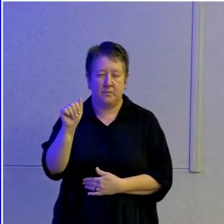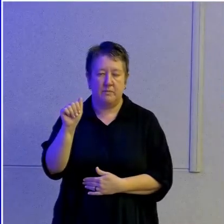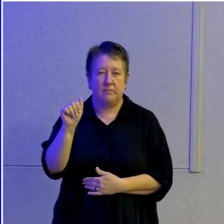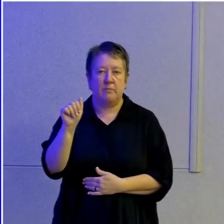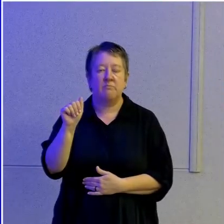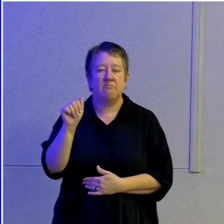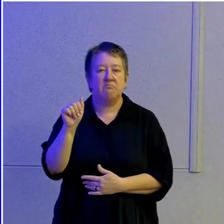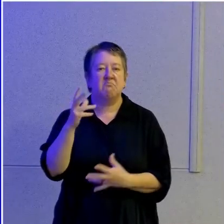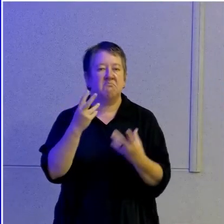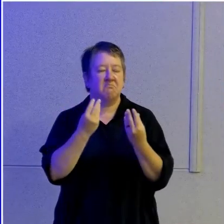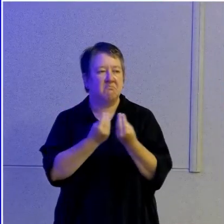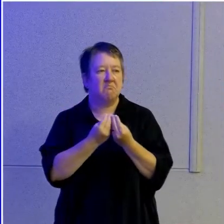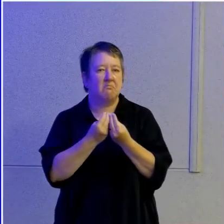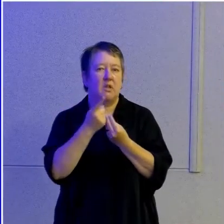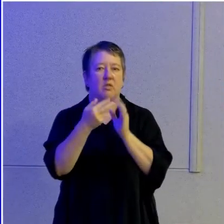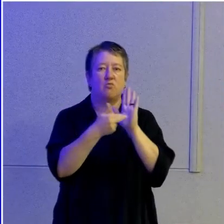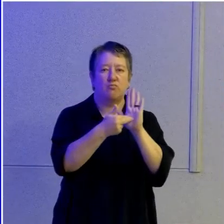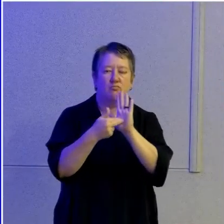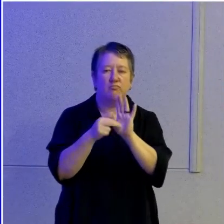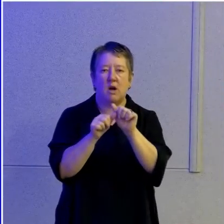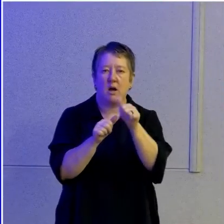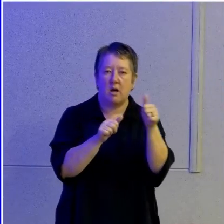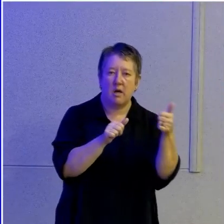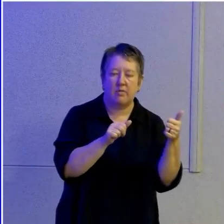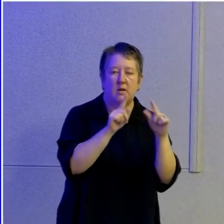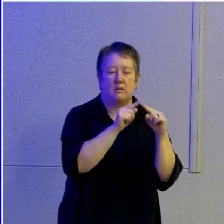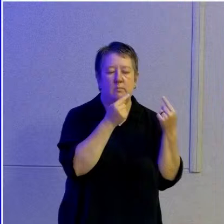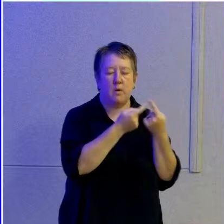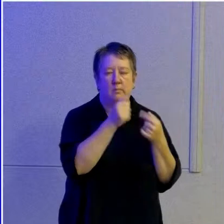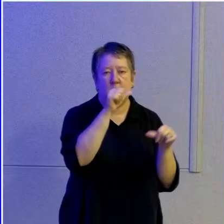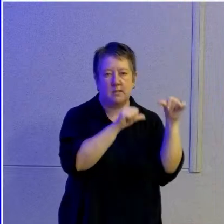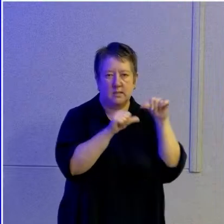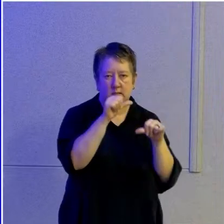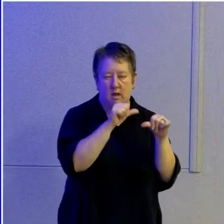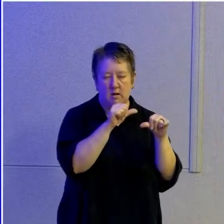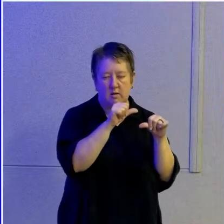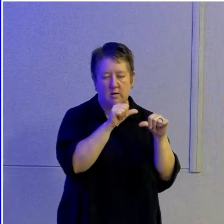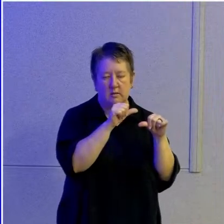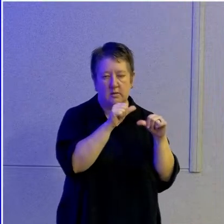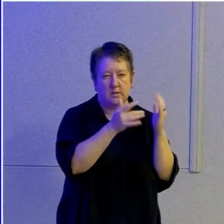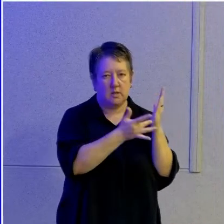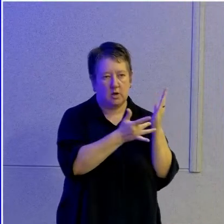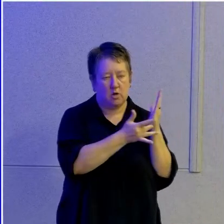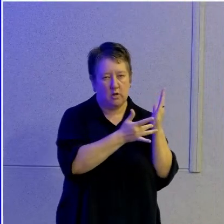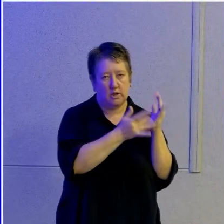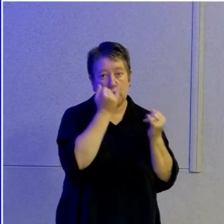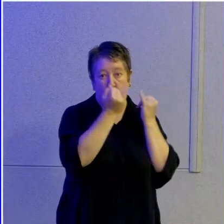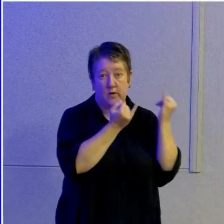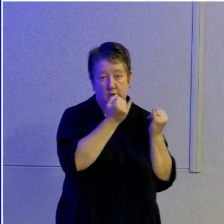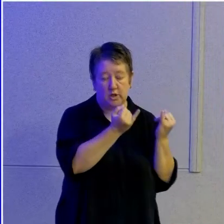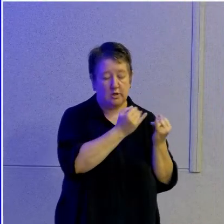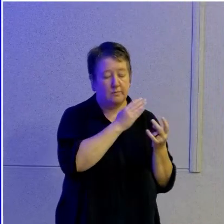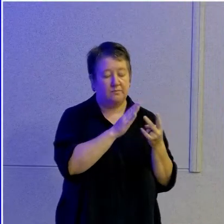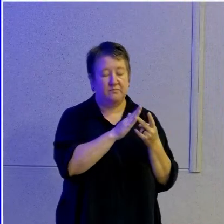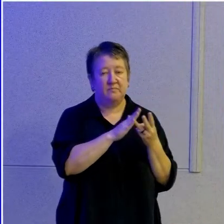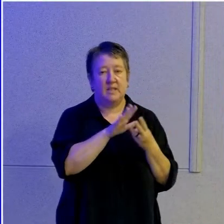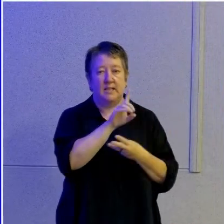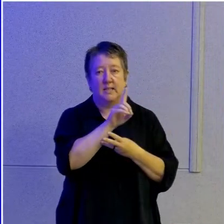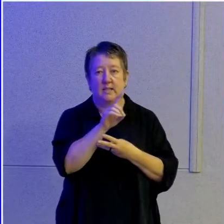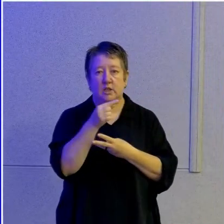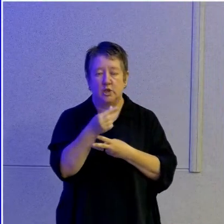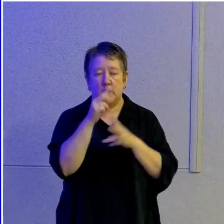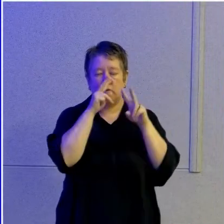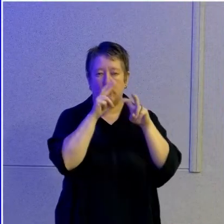other representatives from the Department of Science, Technology and Innovation, DDG Research, Development and